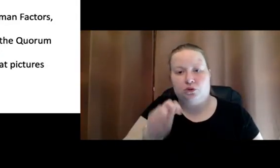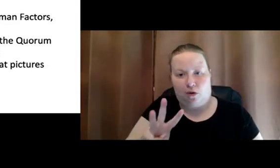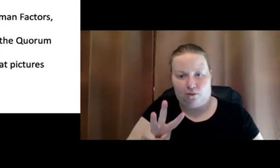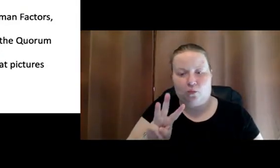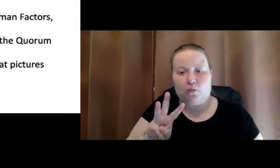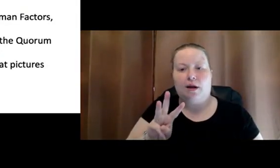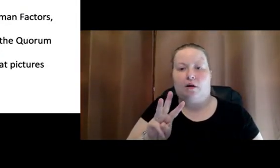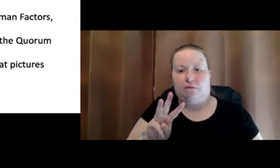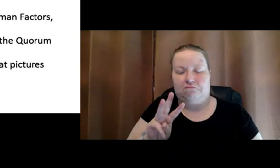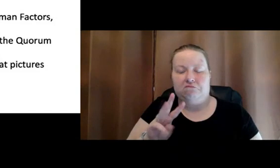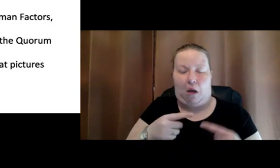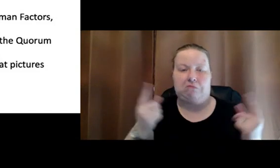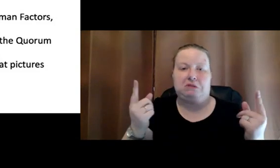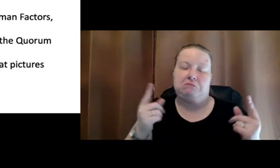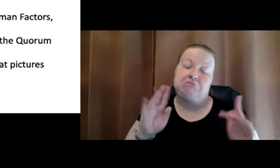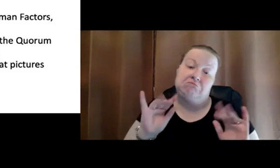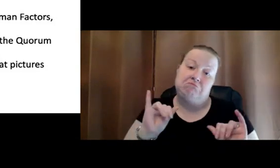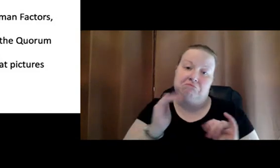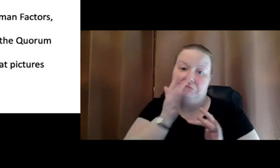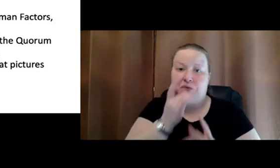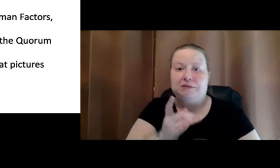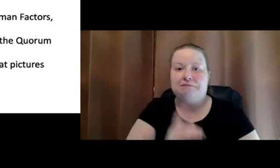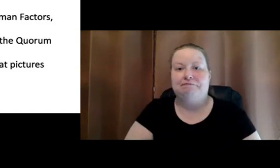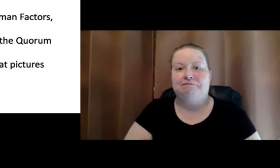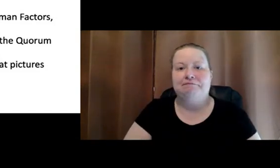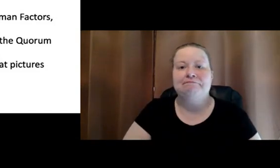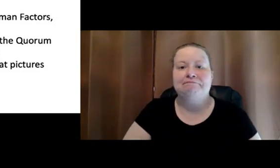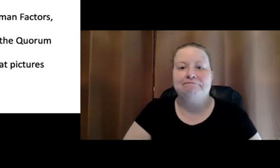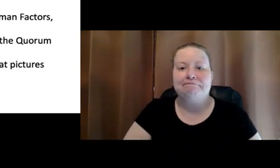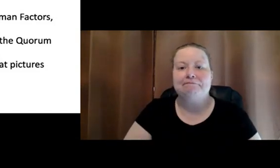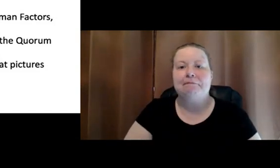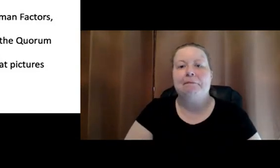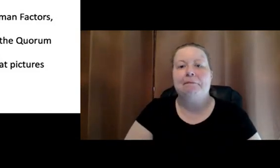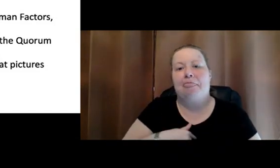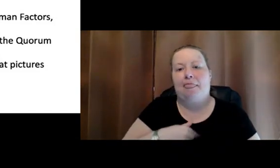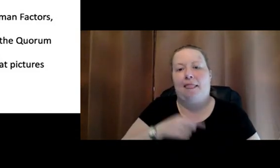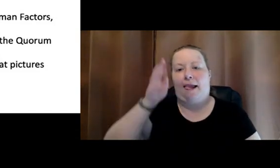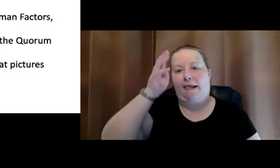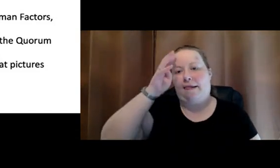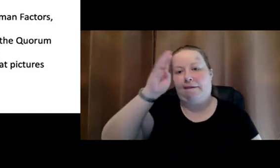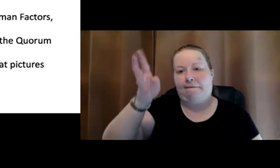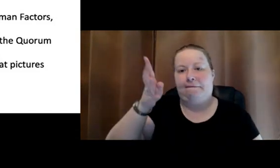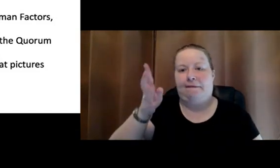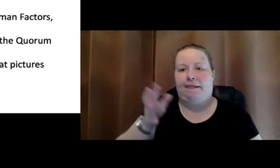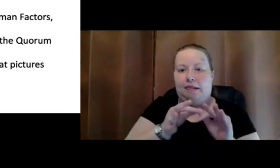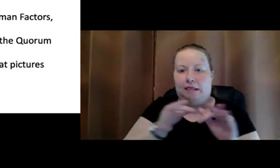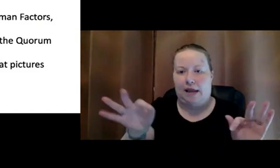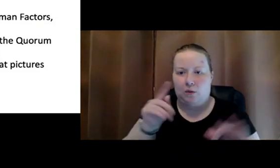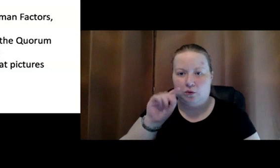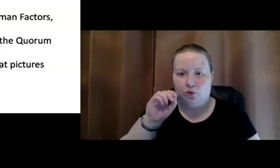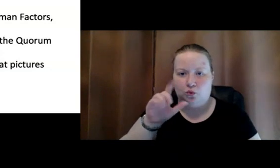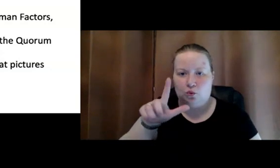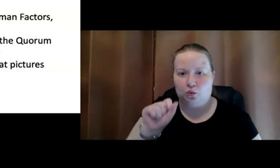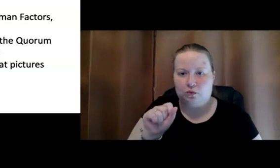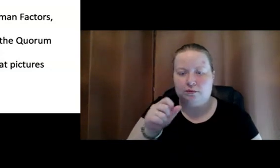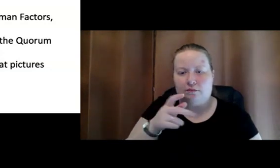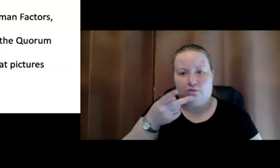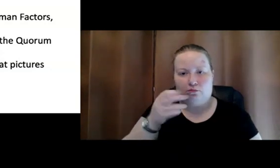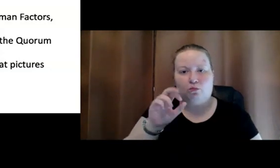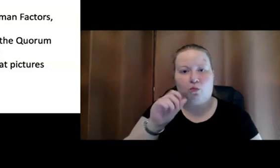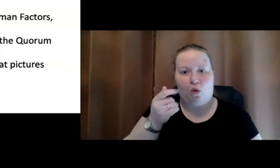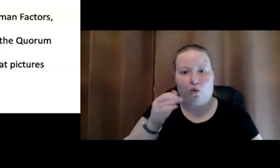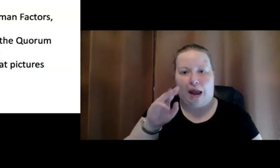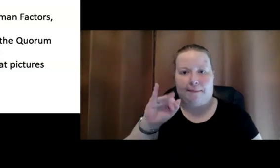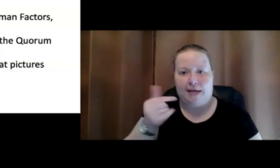It's interesting. And I invent programming language tools and a lot of the infrastructure that kind of goes